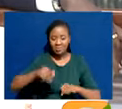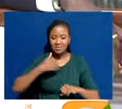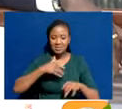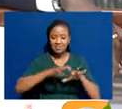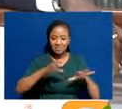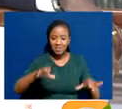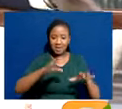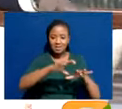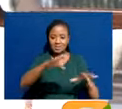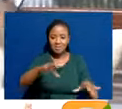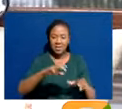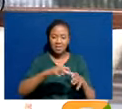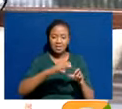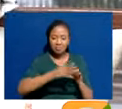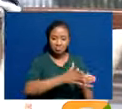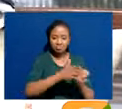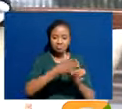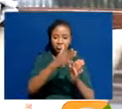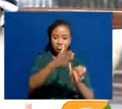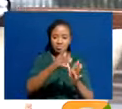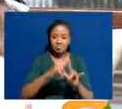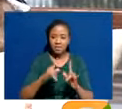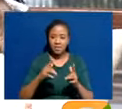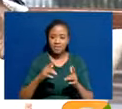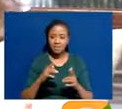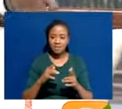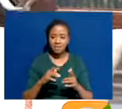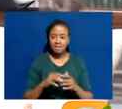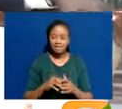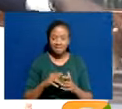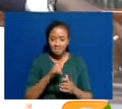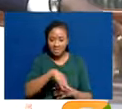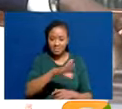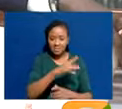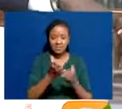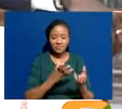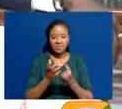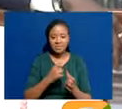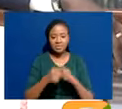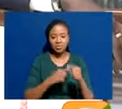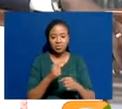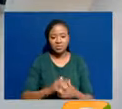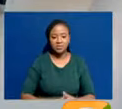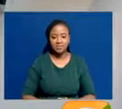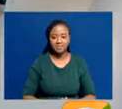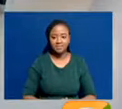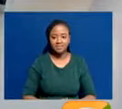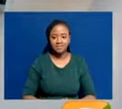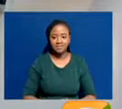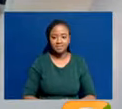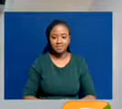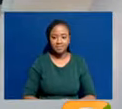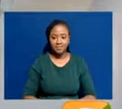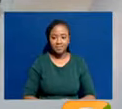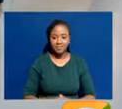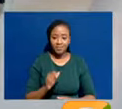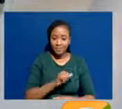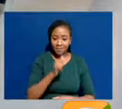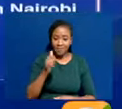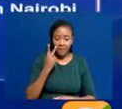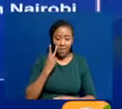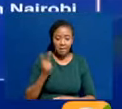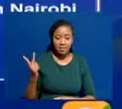Yeah. We must have markets. The priority is let our people have places to trade. And we must do that. Absolutely. Yeah. Gashambi Joseph says, just ask